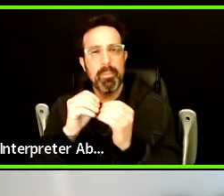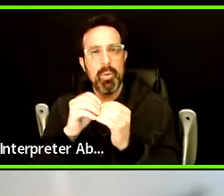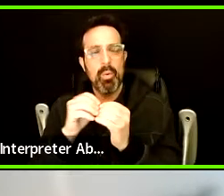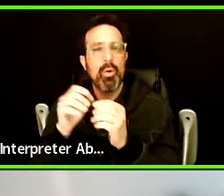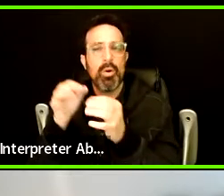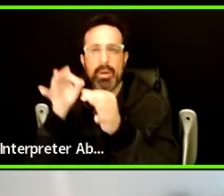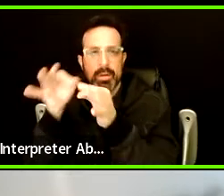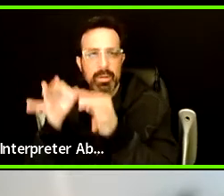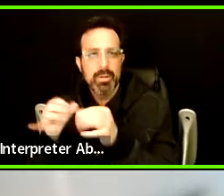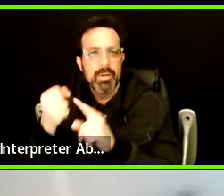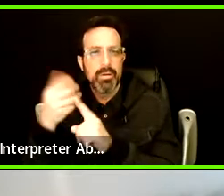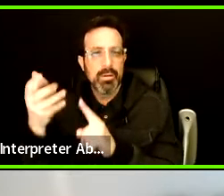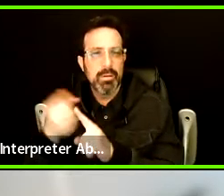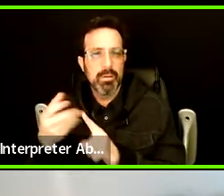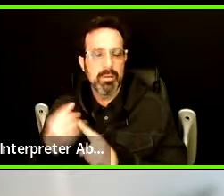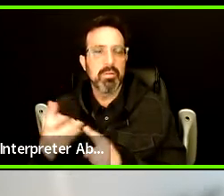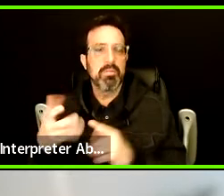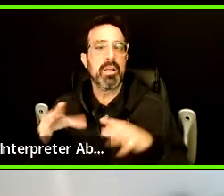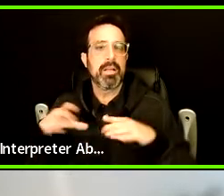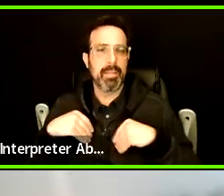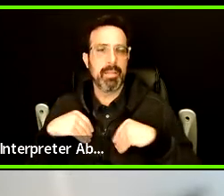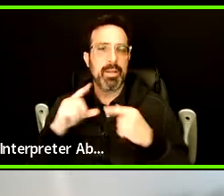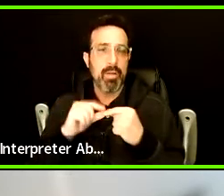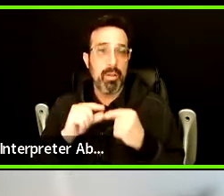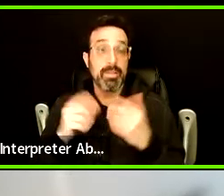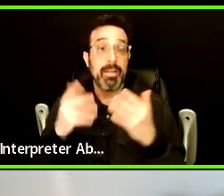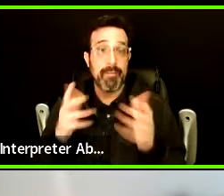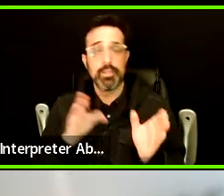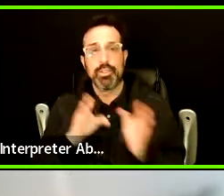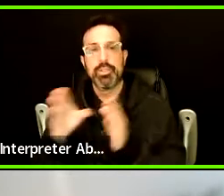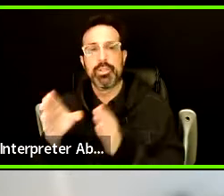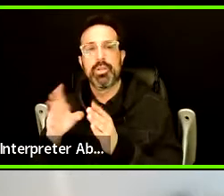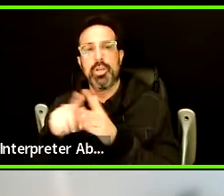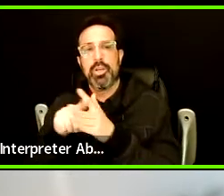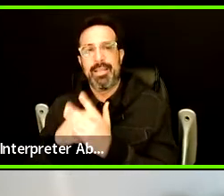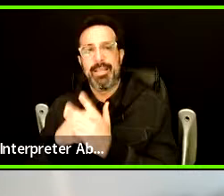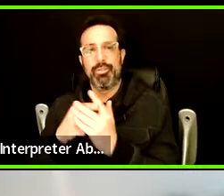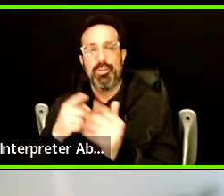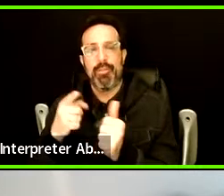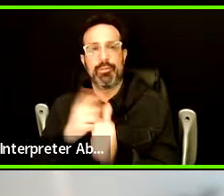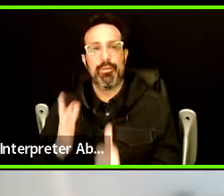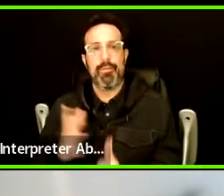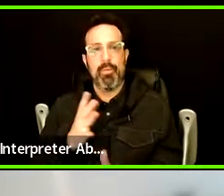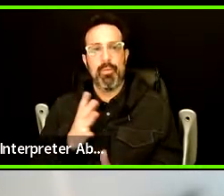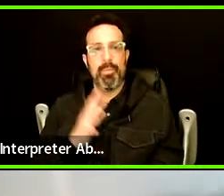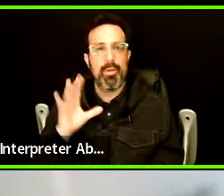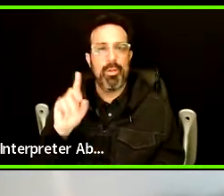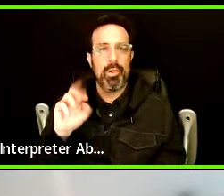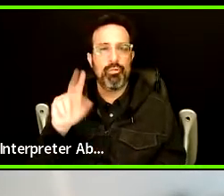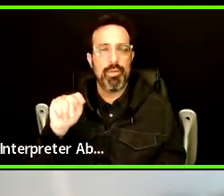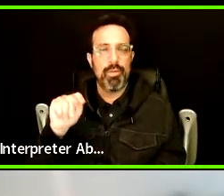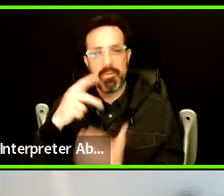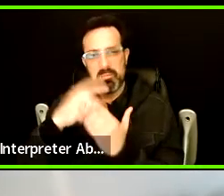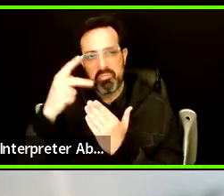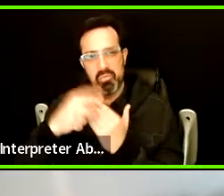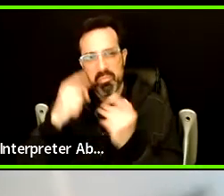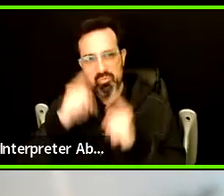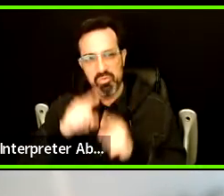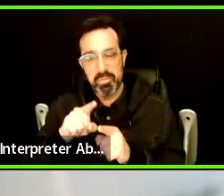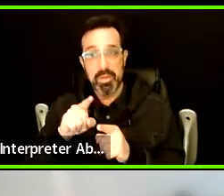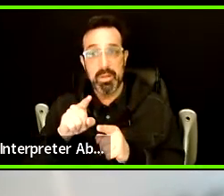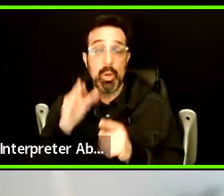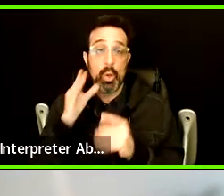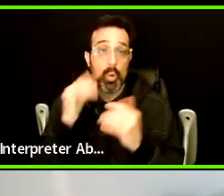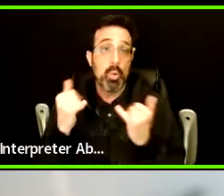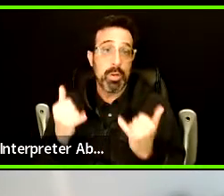we accepted comments. And then we've moved into this initial first formal draft of the programmatic agreement, which will at this